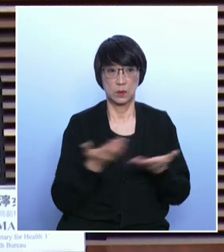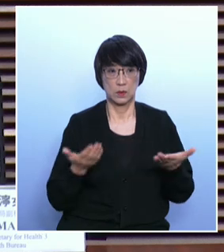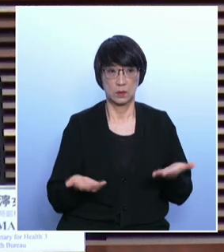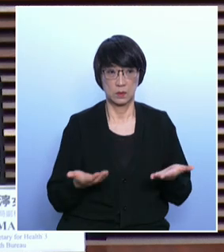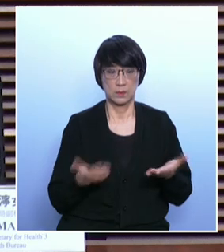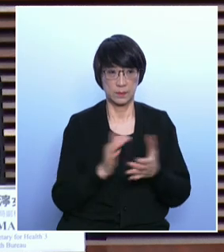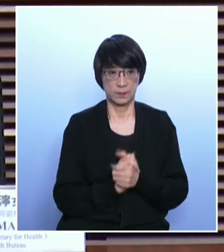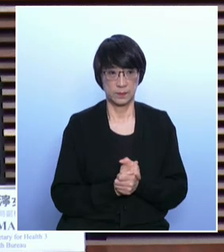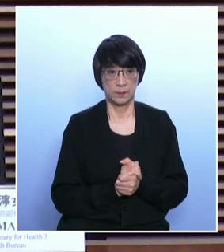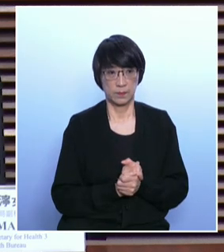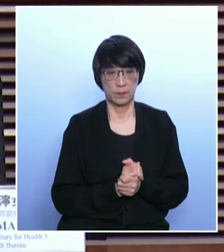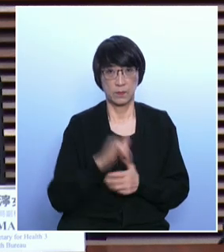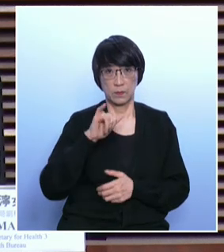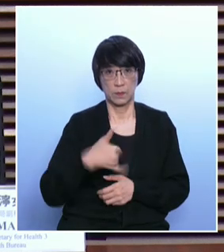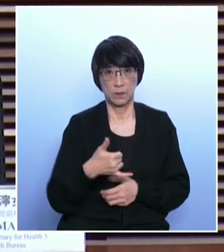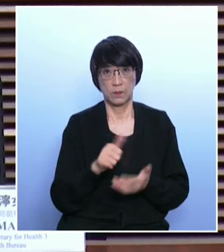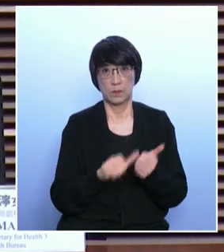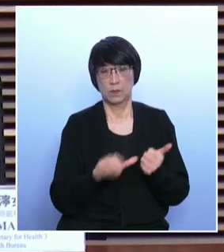I'd like to walk members through the